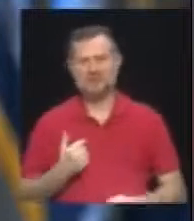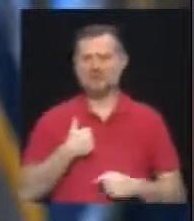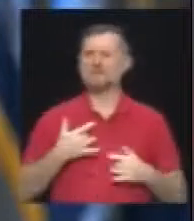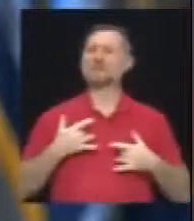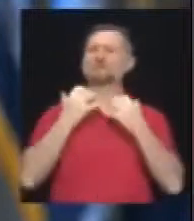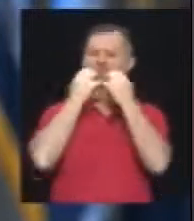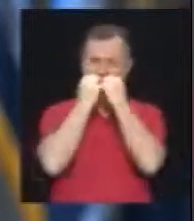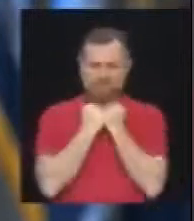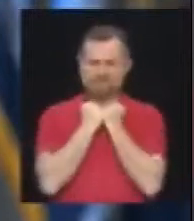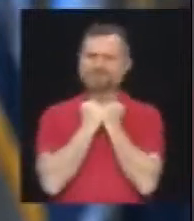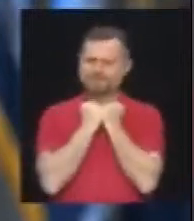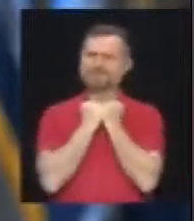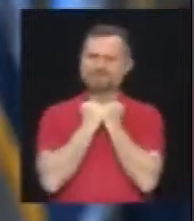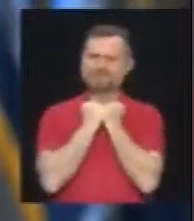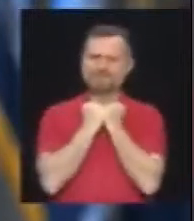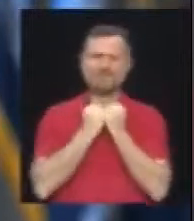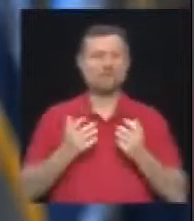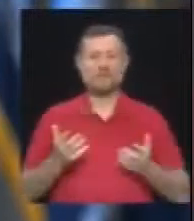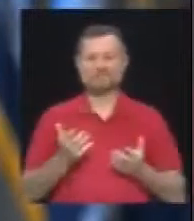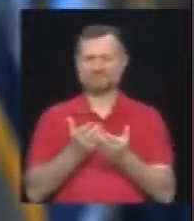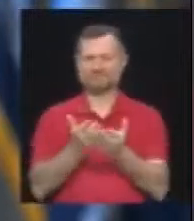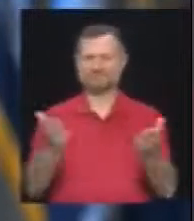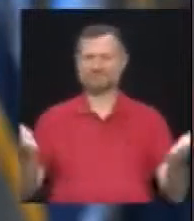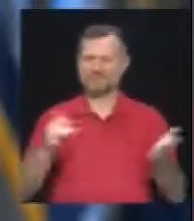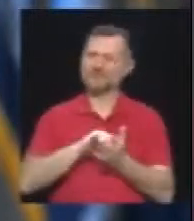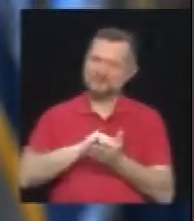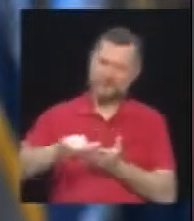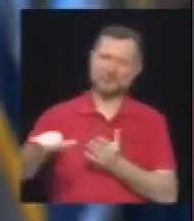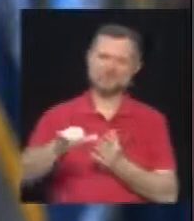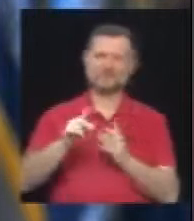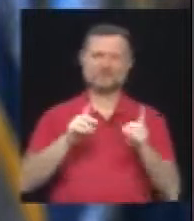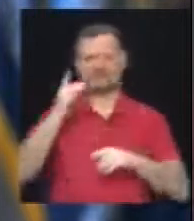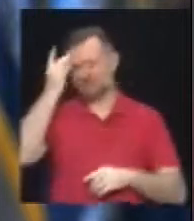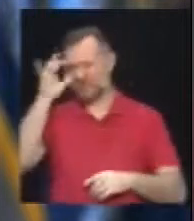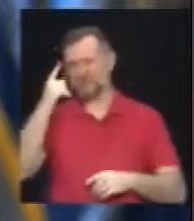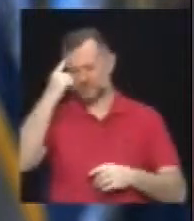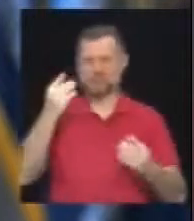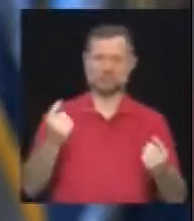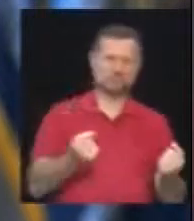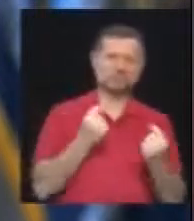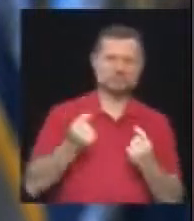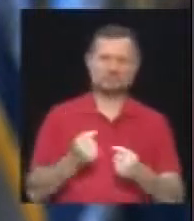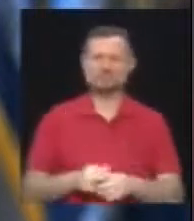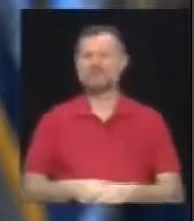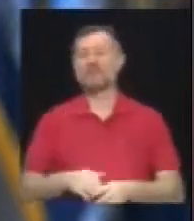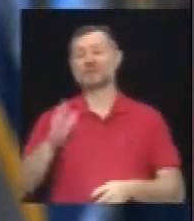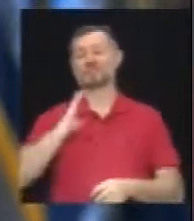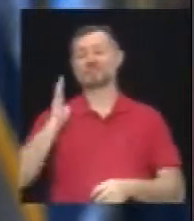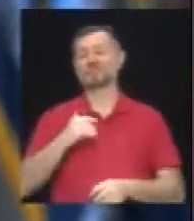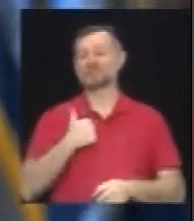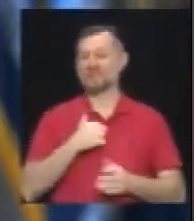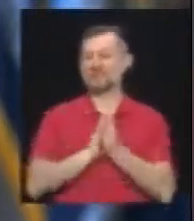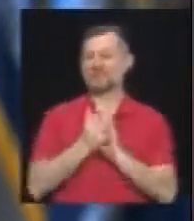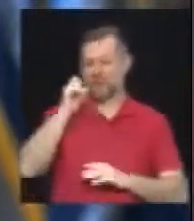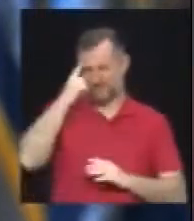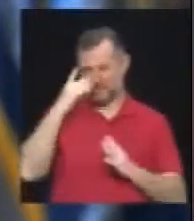essential intelligence and goodness of the people of this state. I said when I started, I work for the